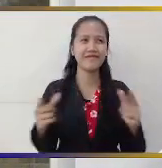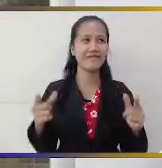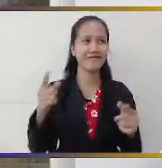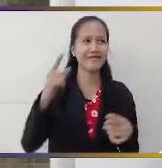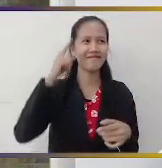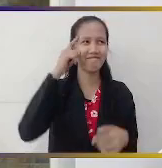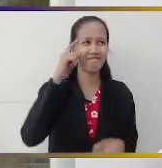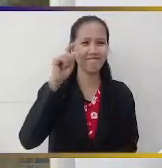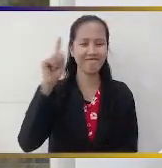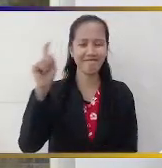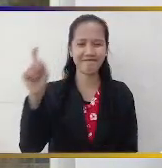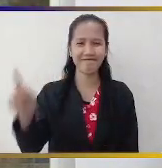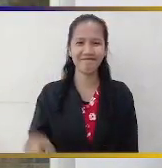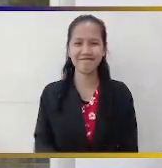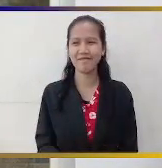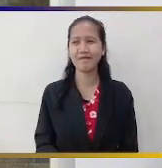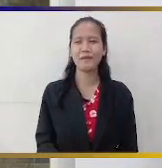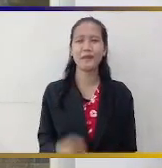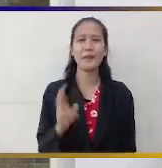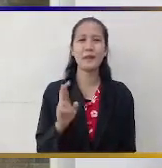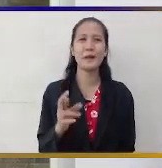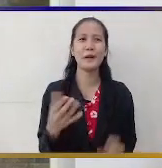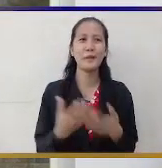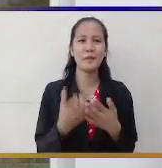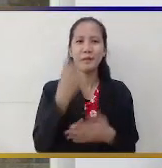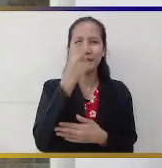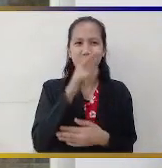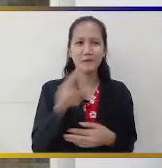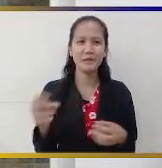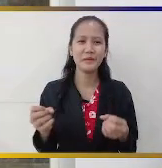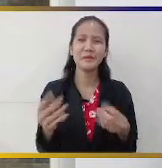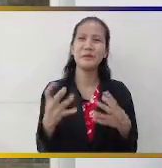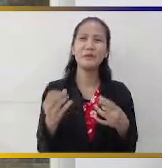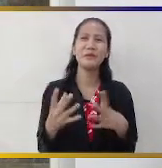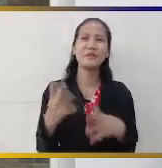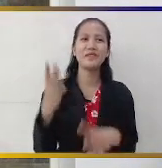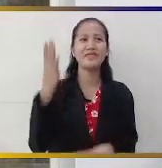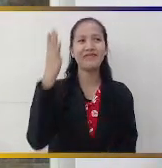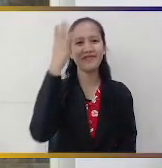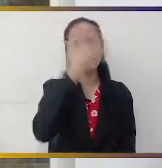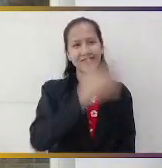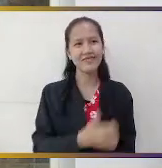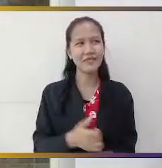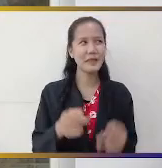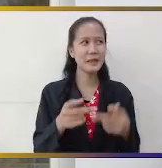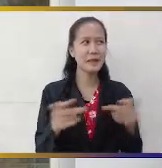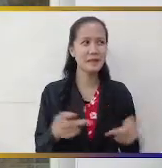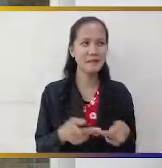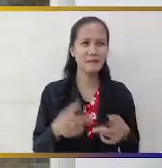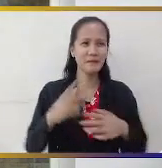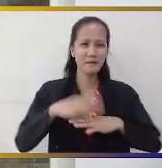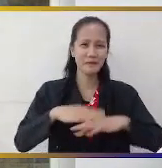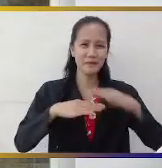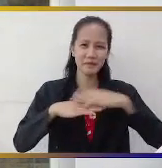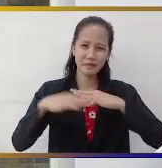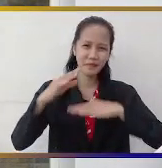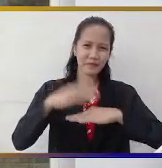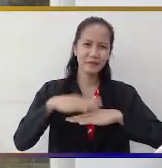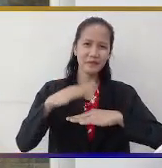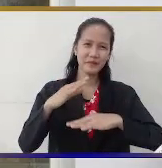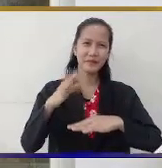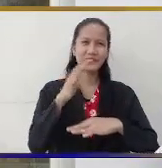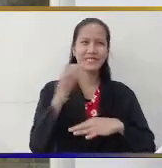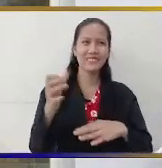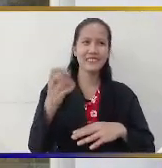and Tarlac and Ramos and all these other places, building and battling and seeing souls saved and churches